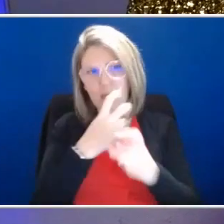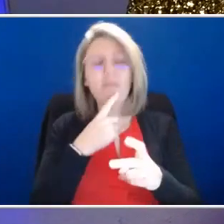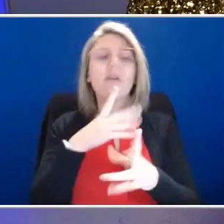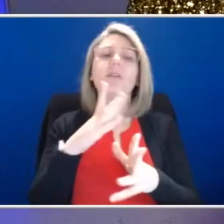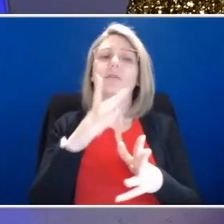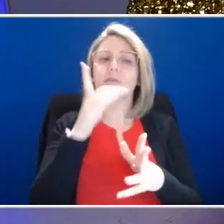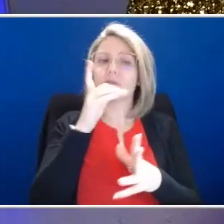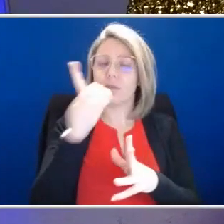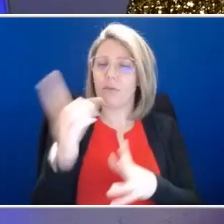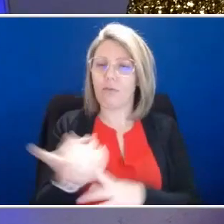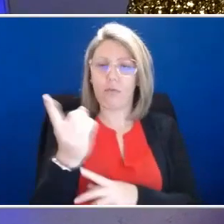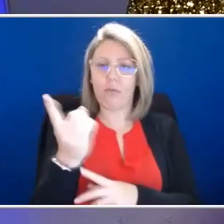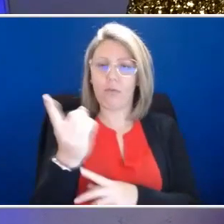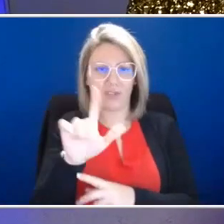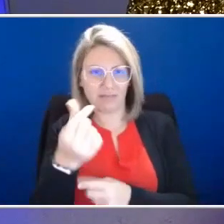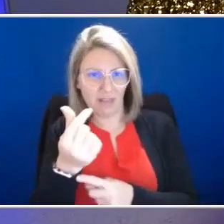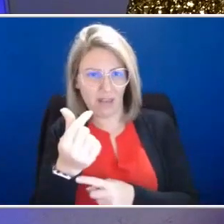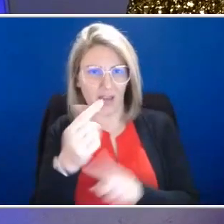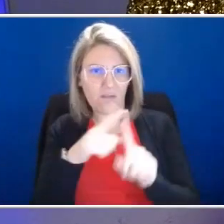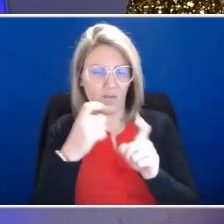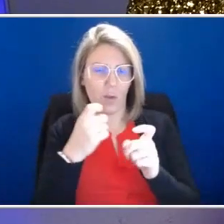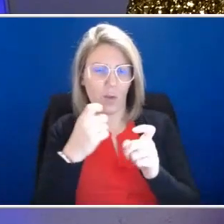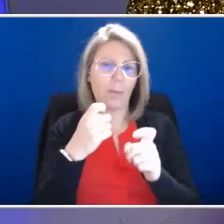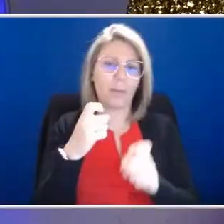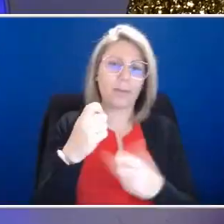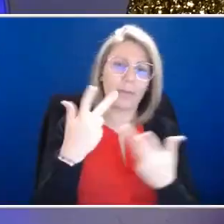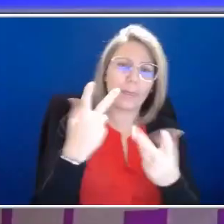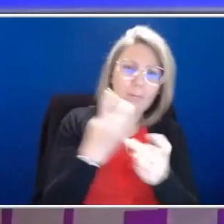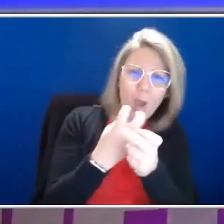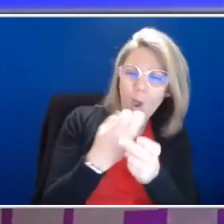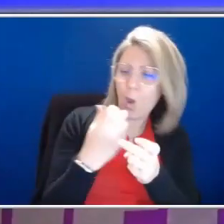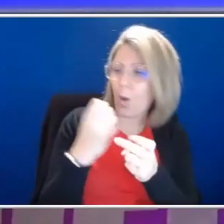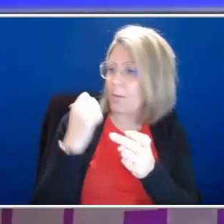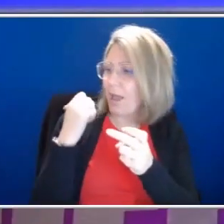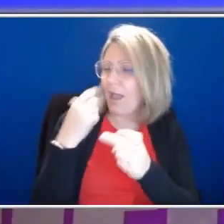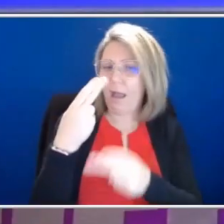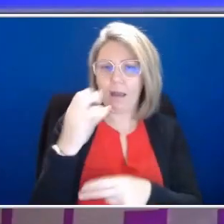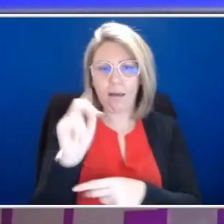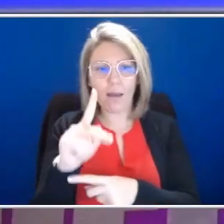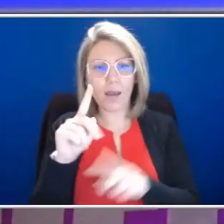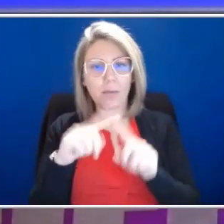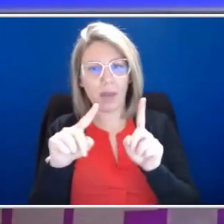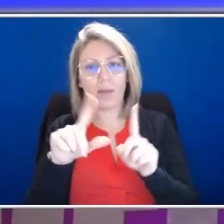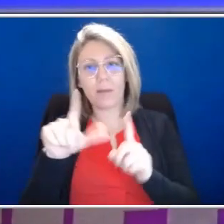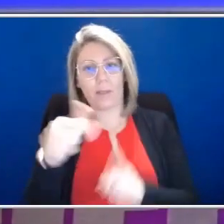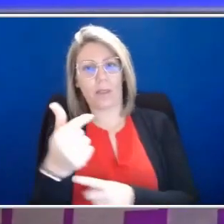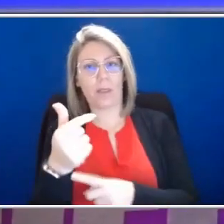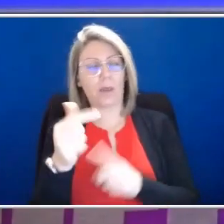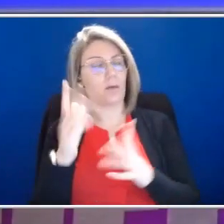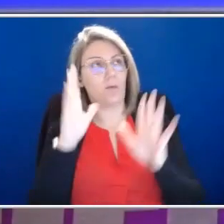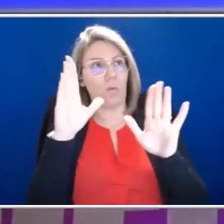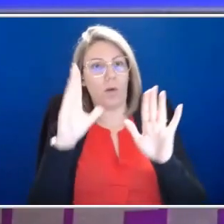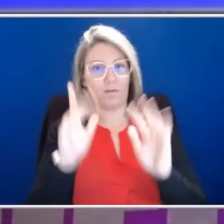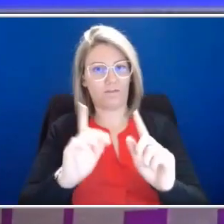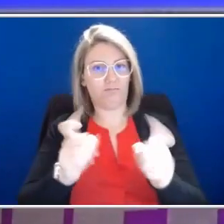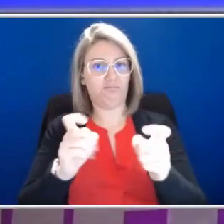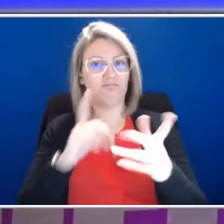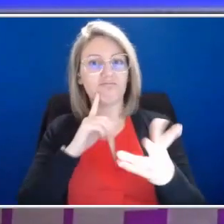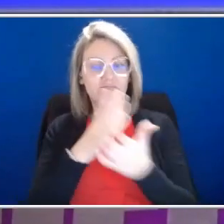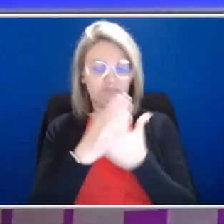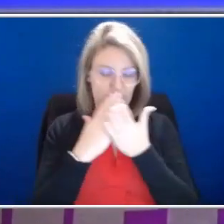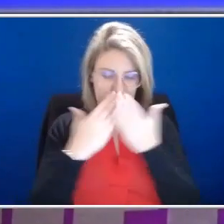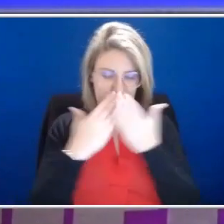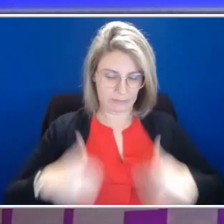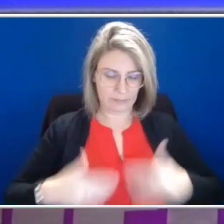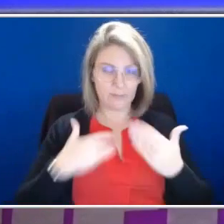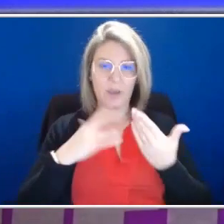bone. Sometimes we use bone from the arm, the back, or the hip. But the leg bone is a really great donor site. We have a lot of control in terms of how we shape